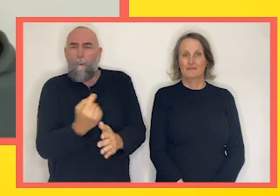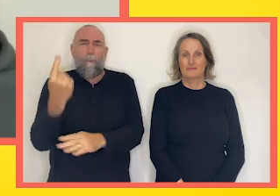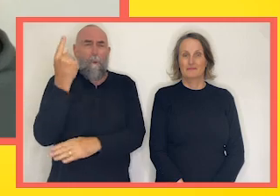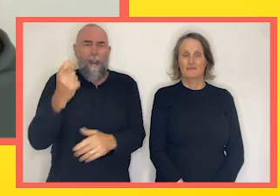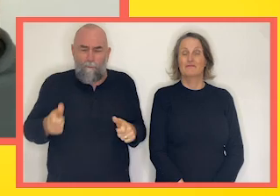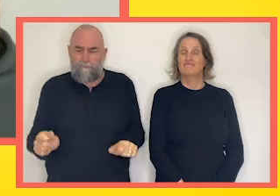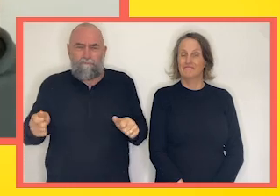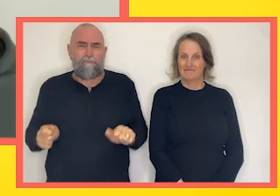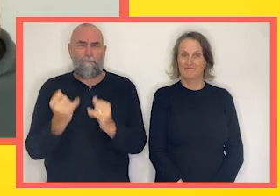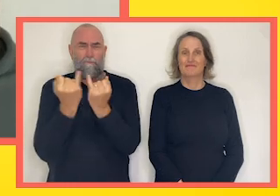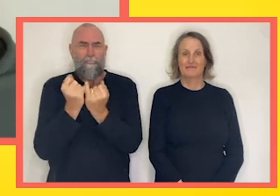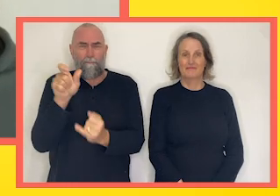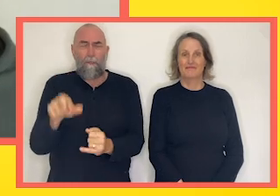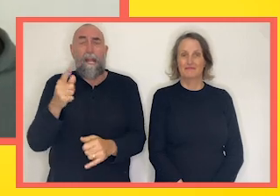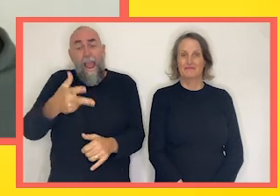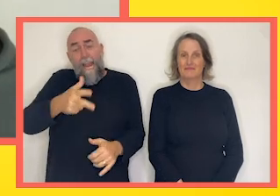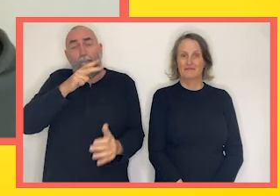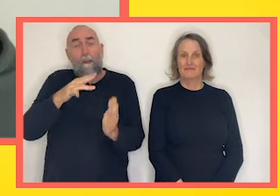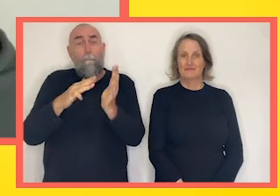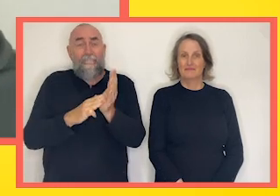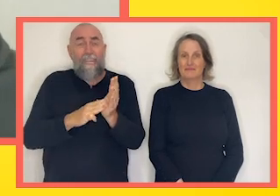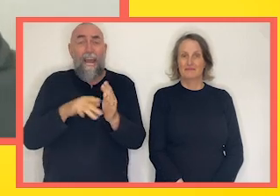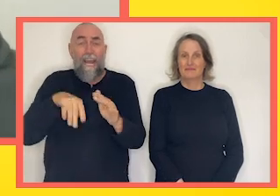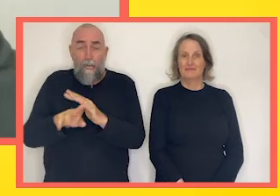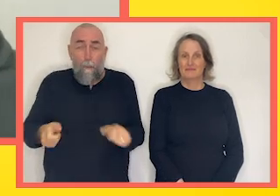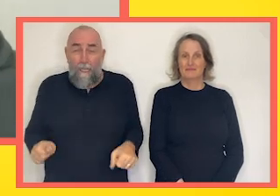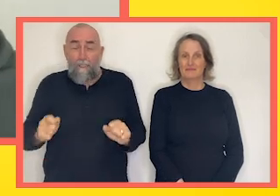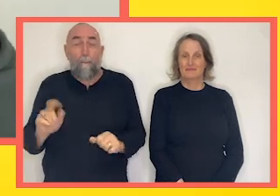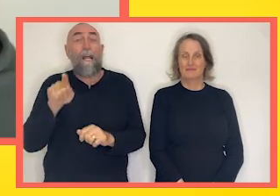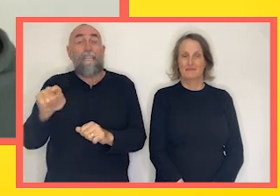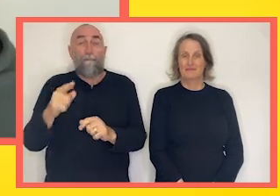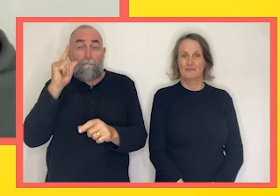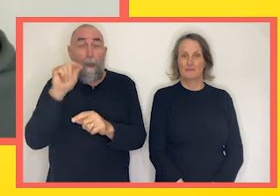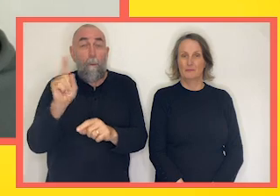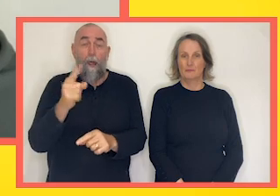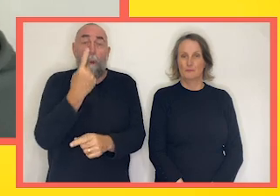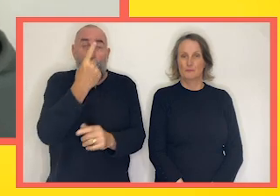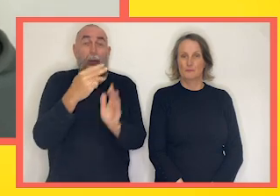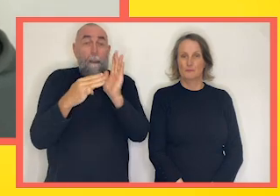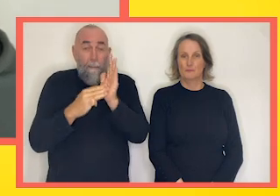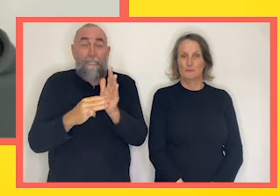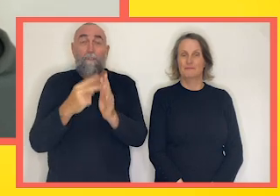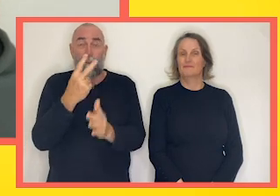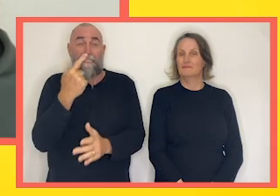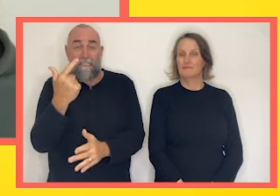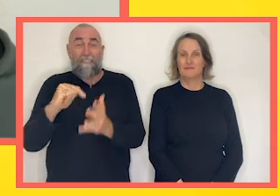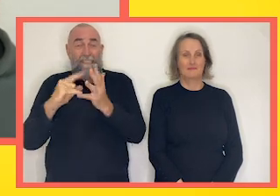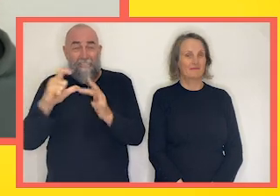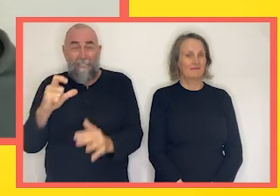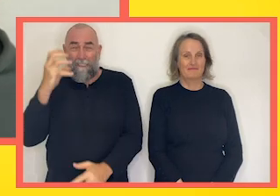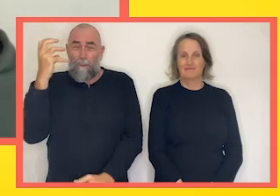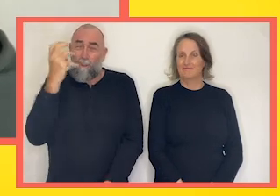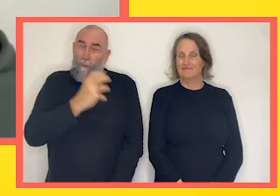seen. Marcel Hug, an 800 meters in a wheelchair. He did 1 minute and 27